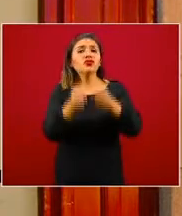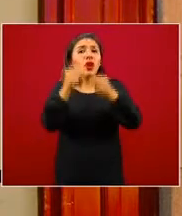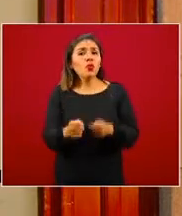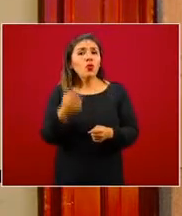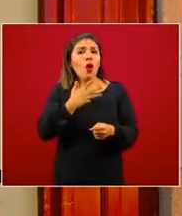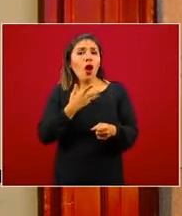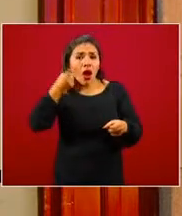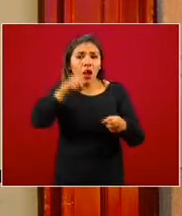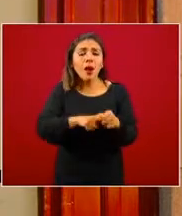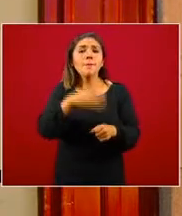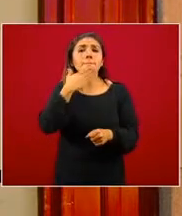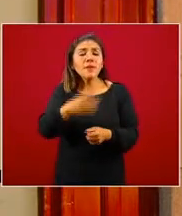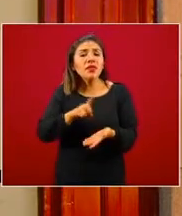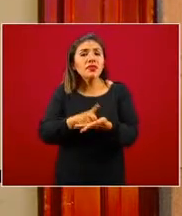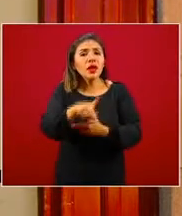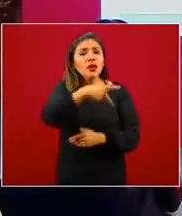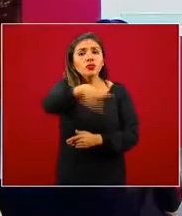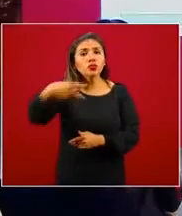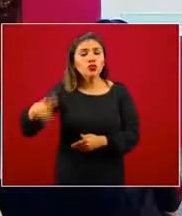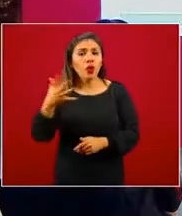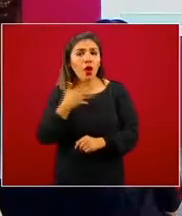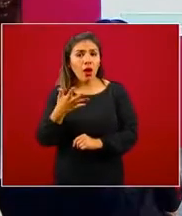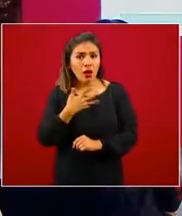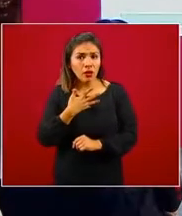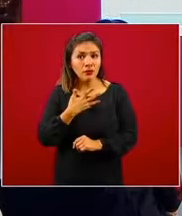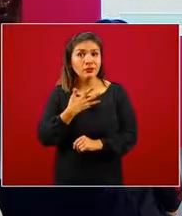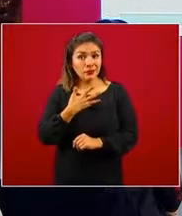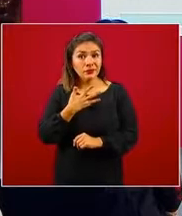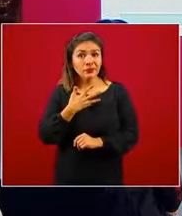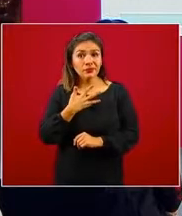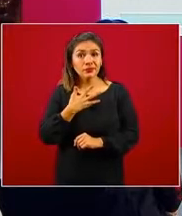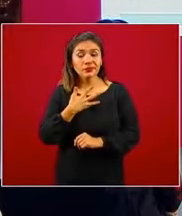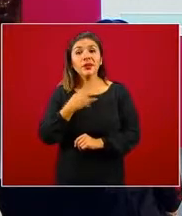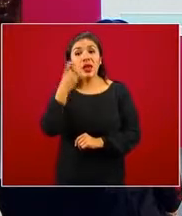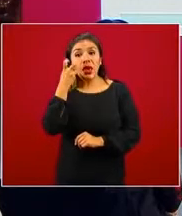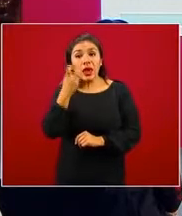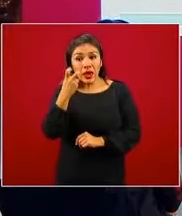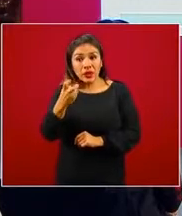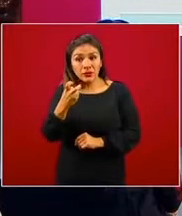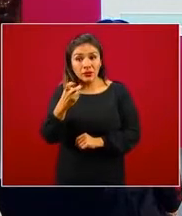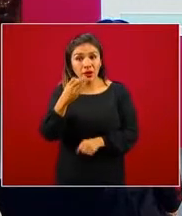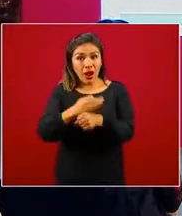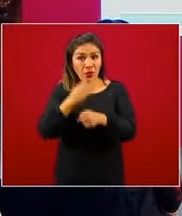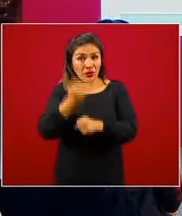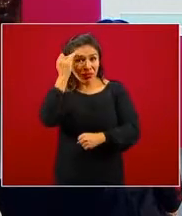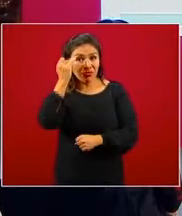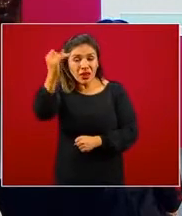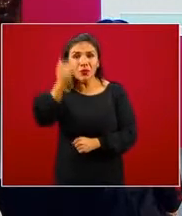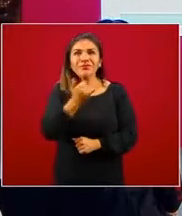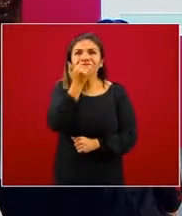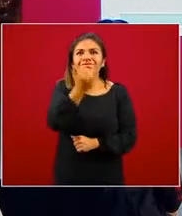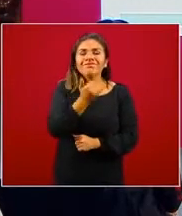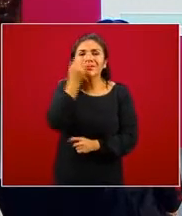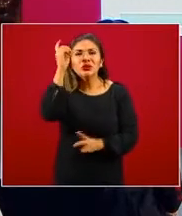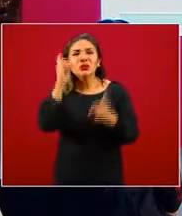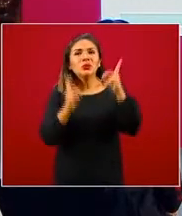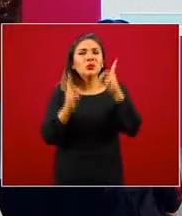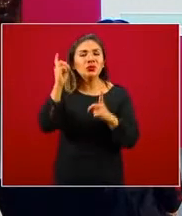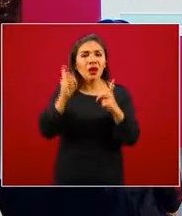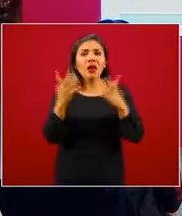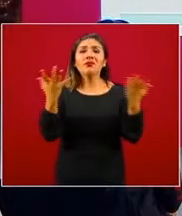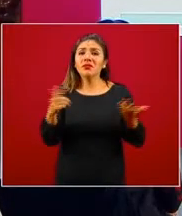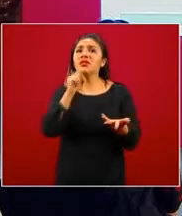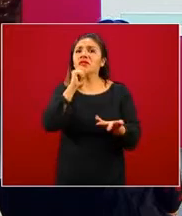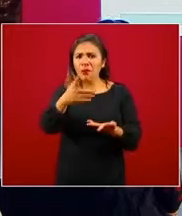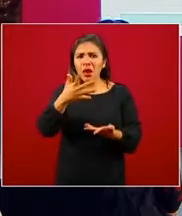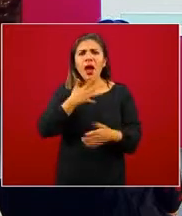to be registered with the Mexican Social Security Institute so they can access the rights that they have a right to